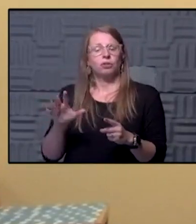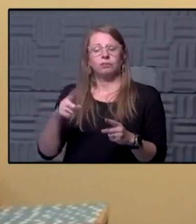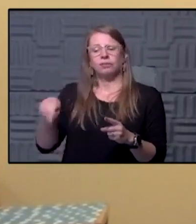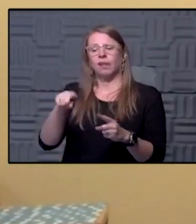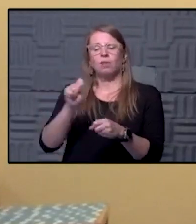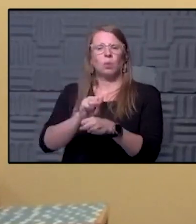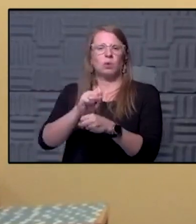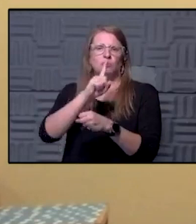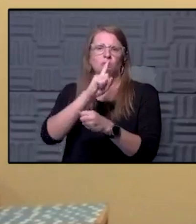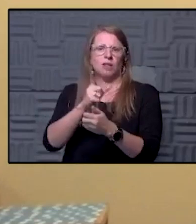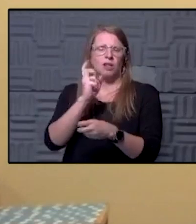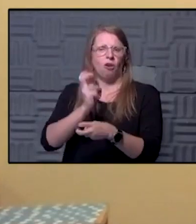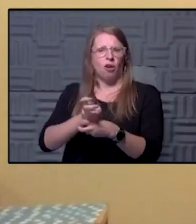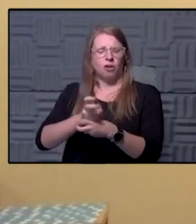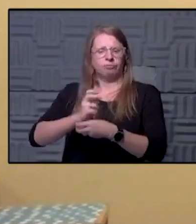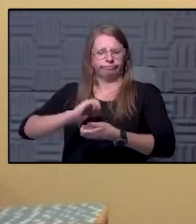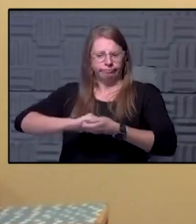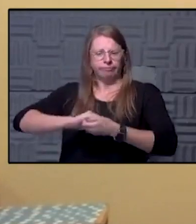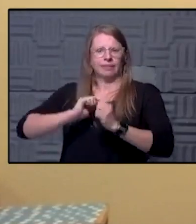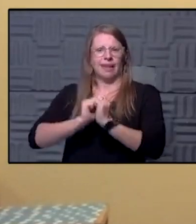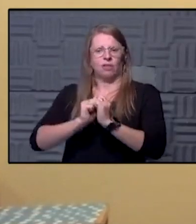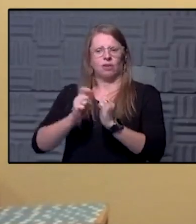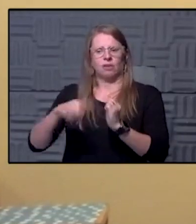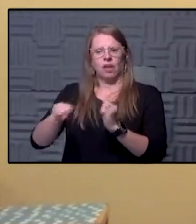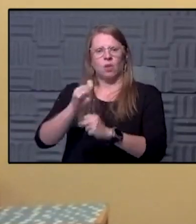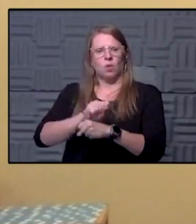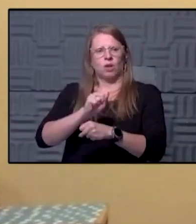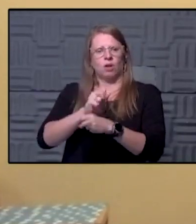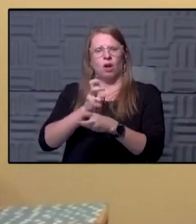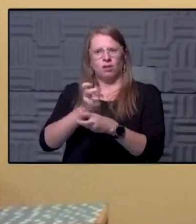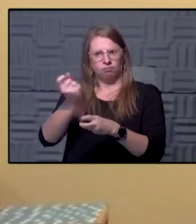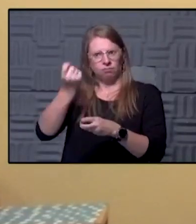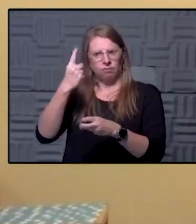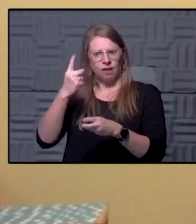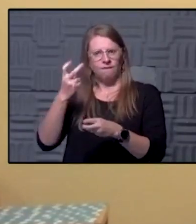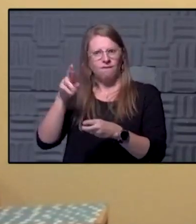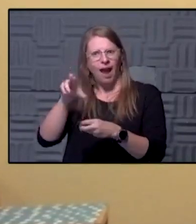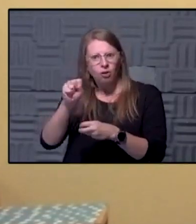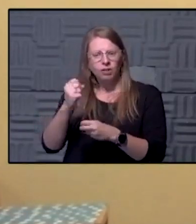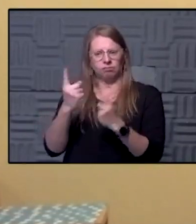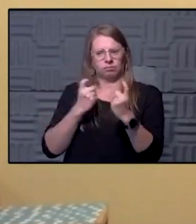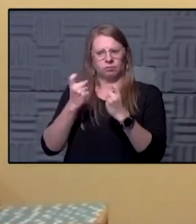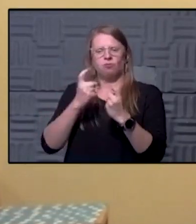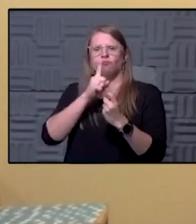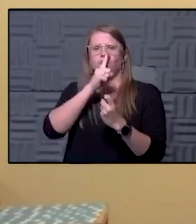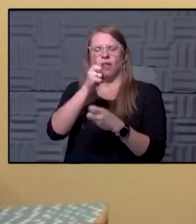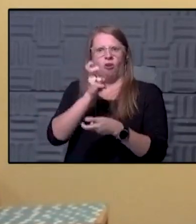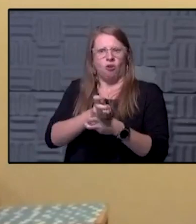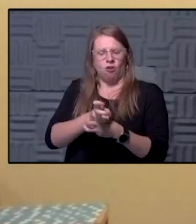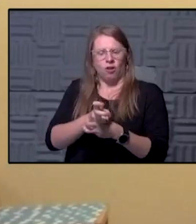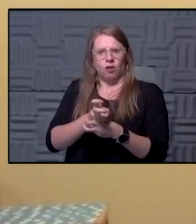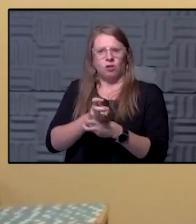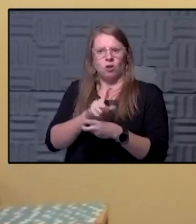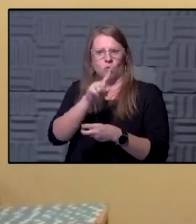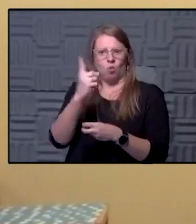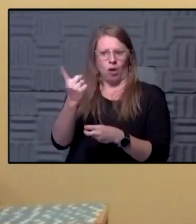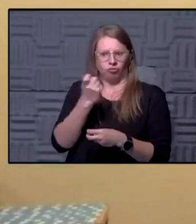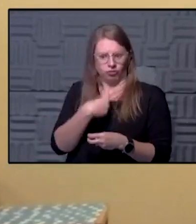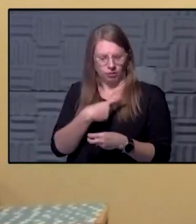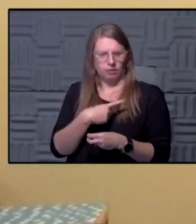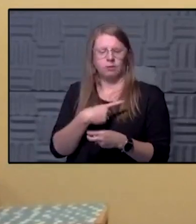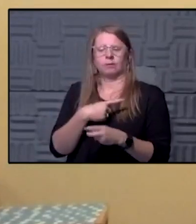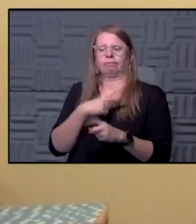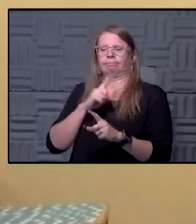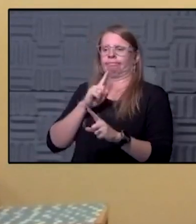together, I think, to understand the virus, to ask really, really hard questions of us, and to point out some